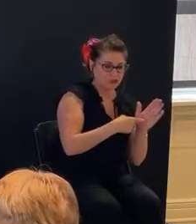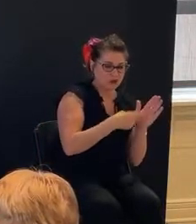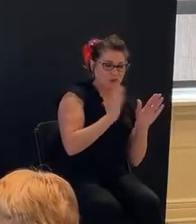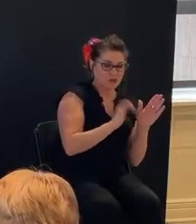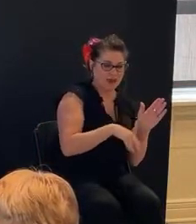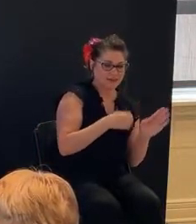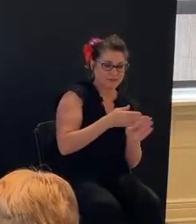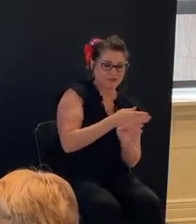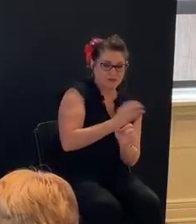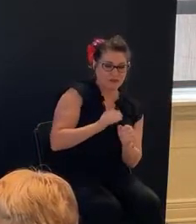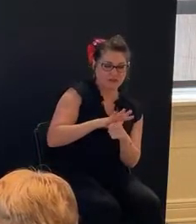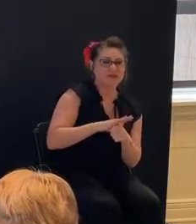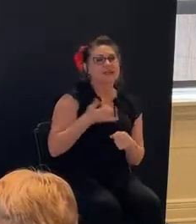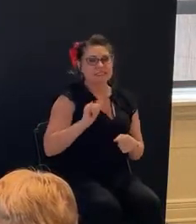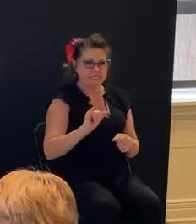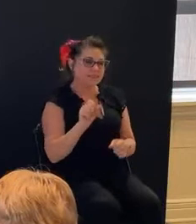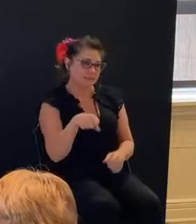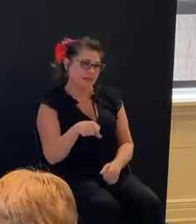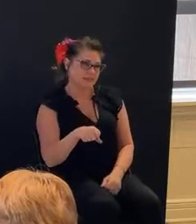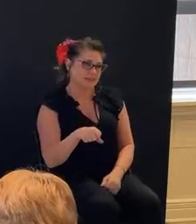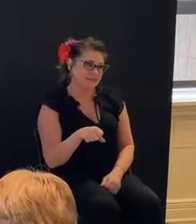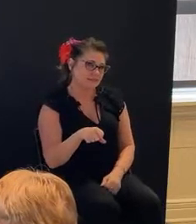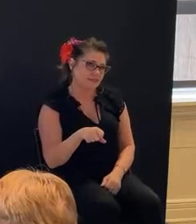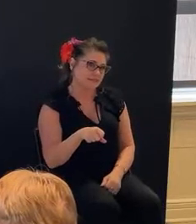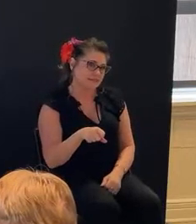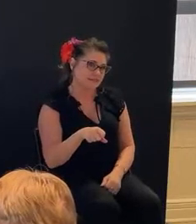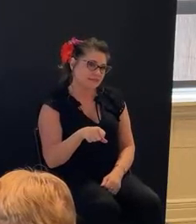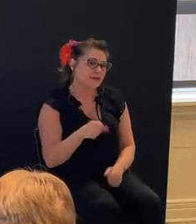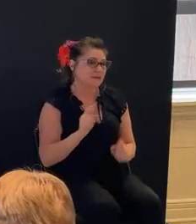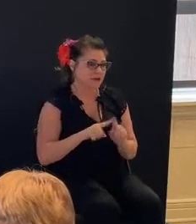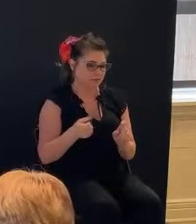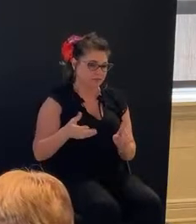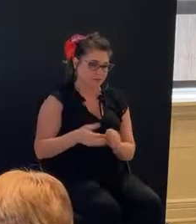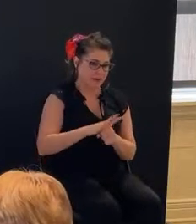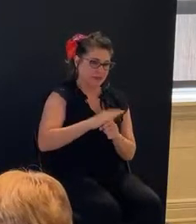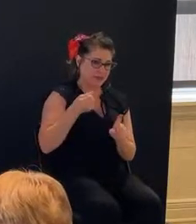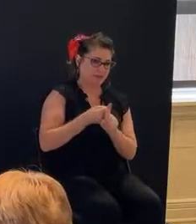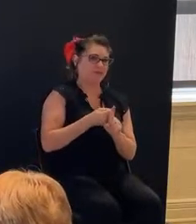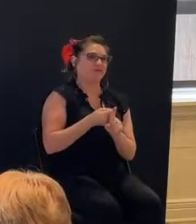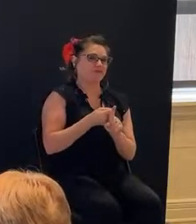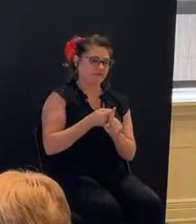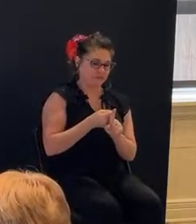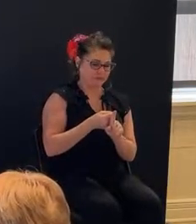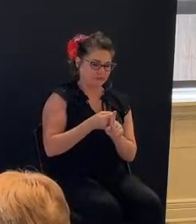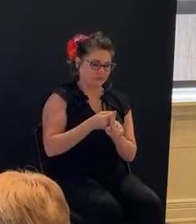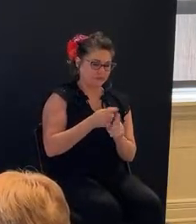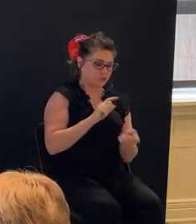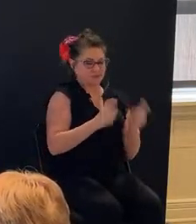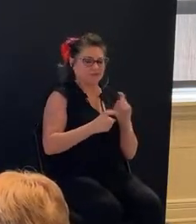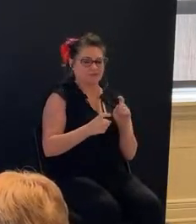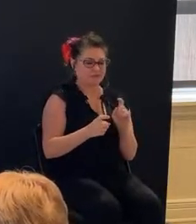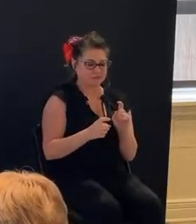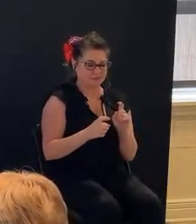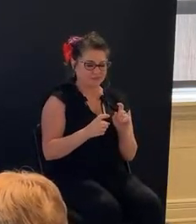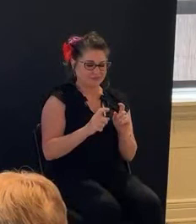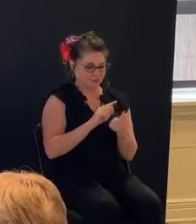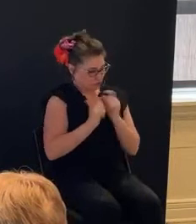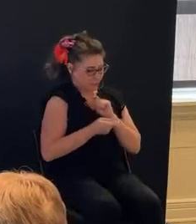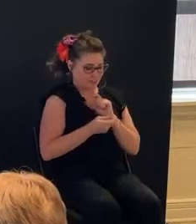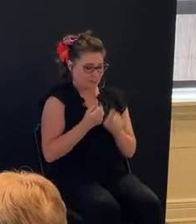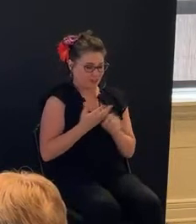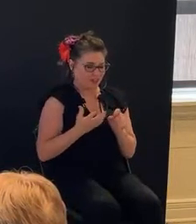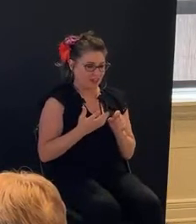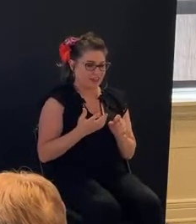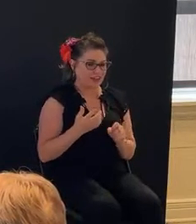And I think it still is. I mean, the pandemic just really, I would say, shook me to my core, because I got detailed